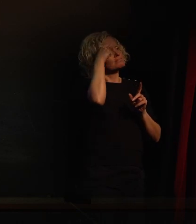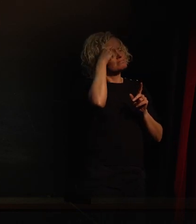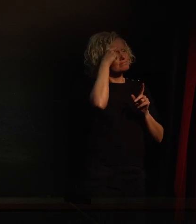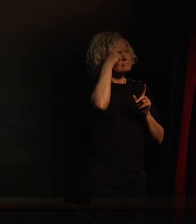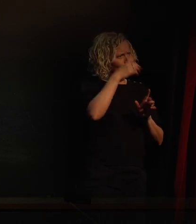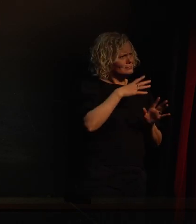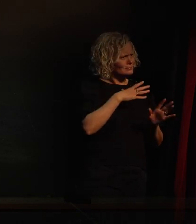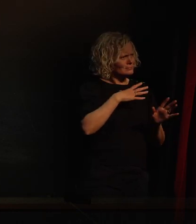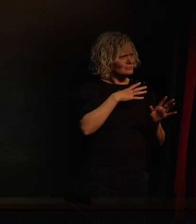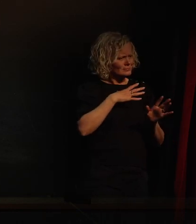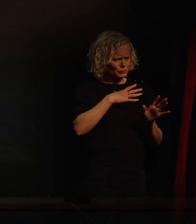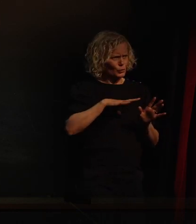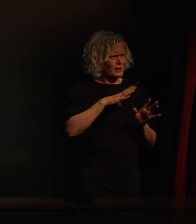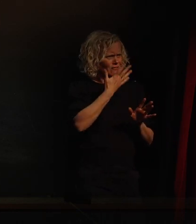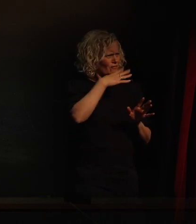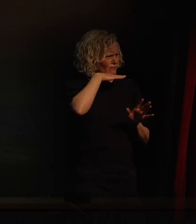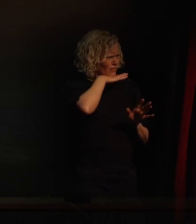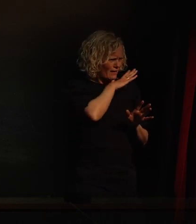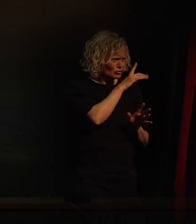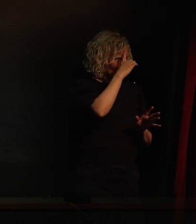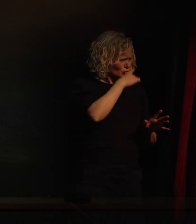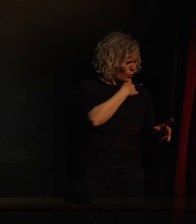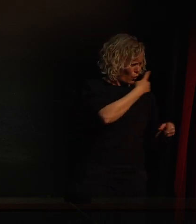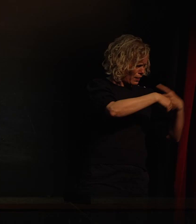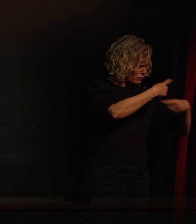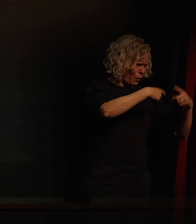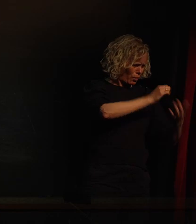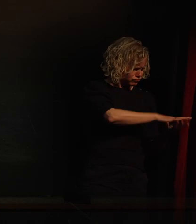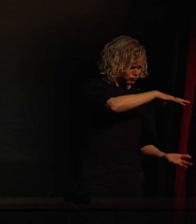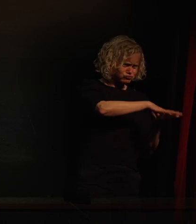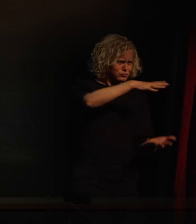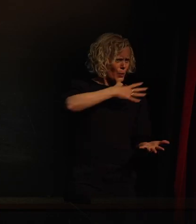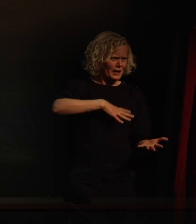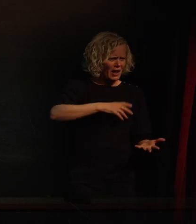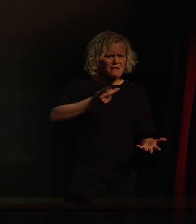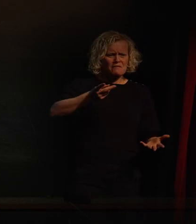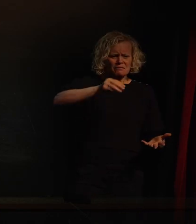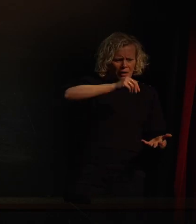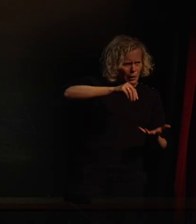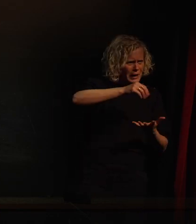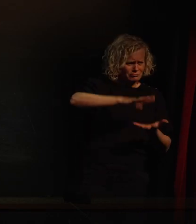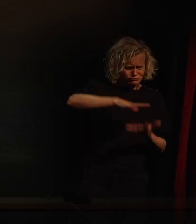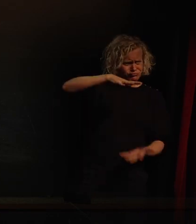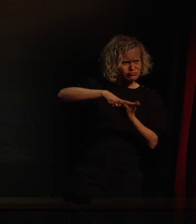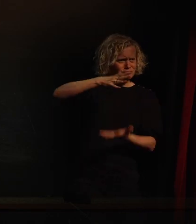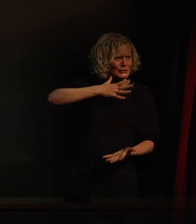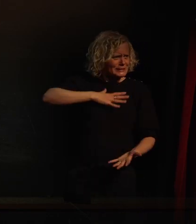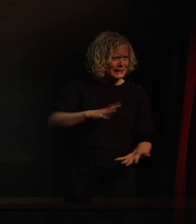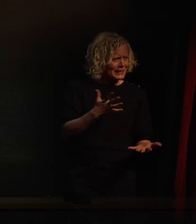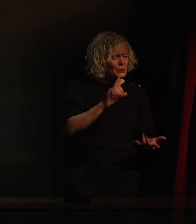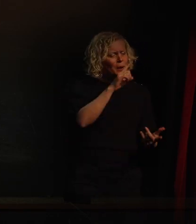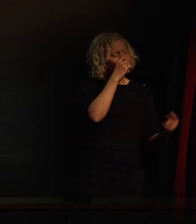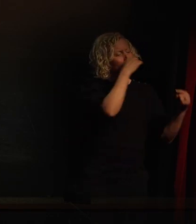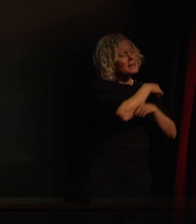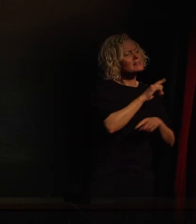didn't need 500 toilet rolls and a lifetime supply of flour. They realized that what they had